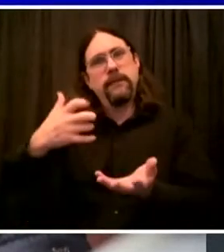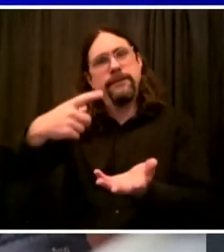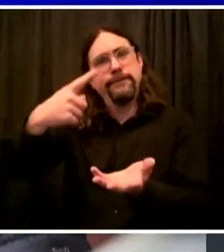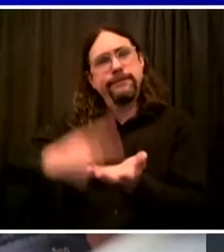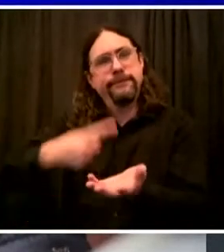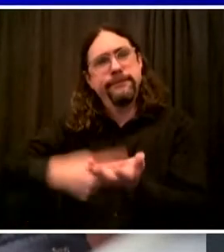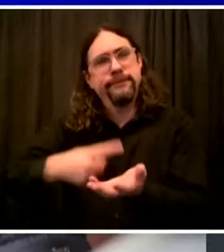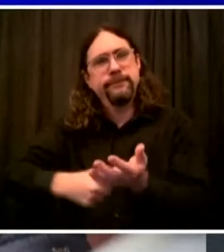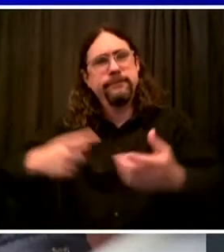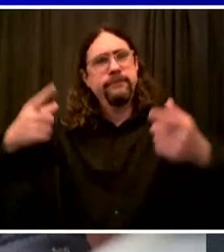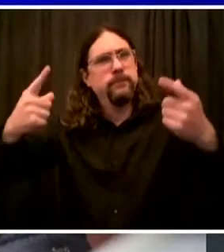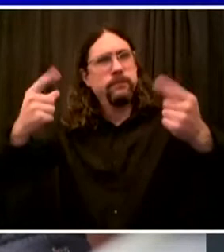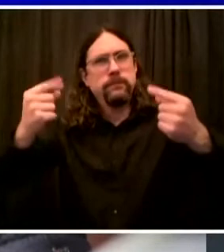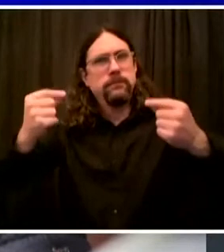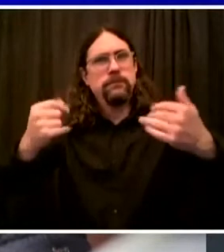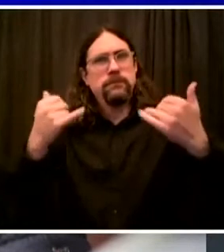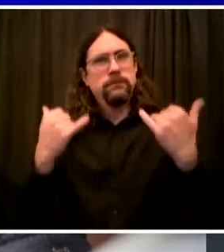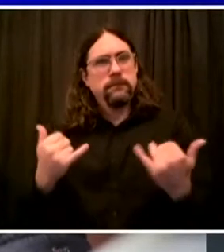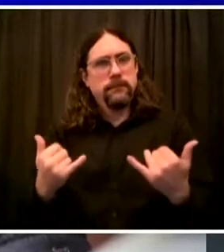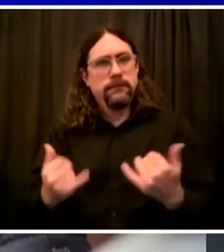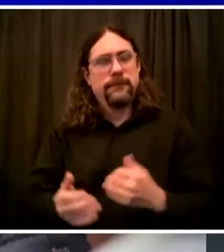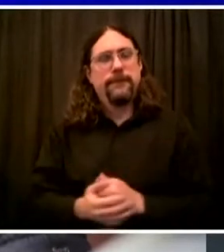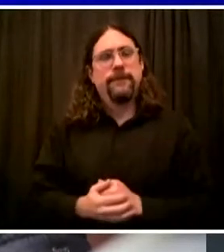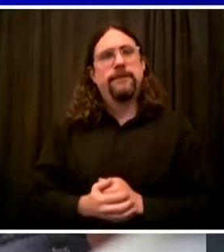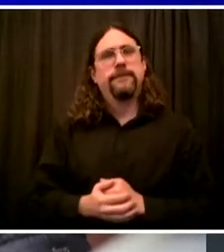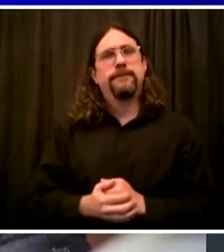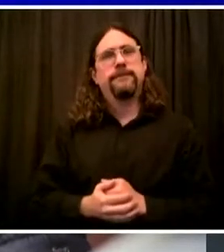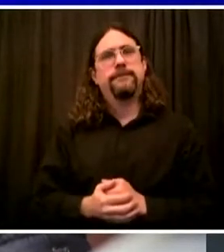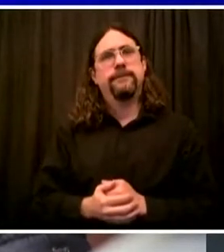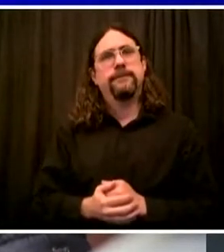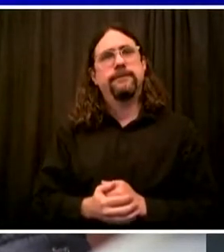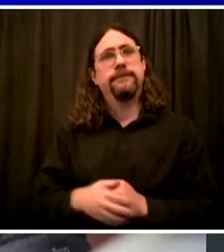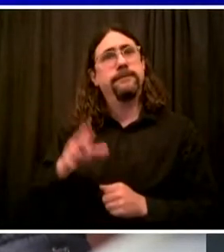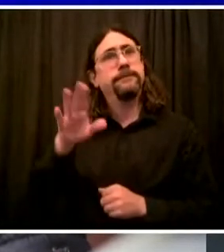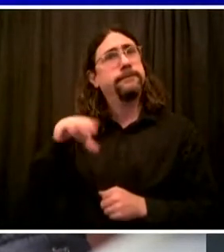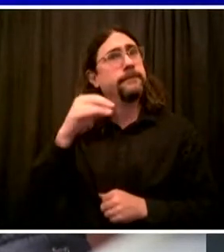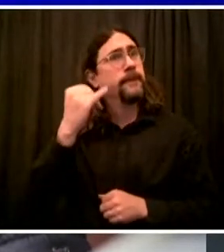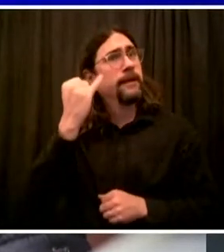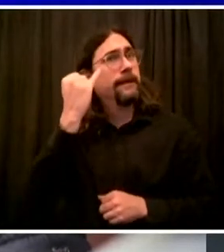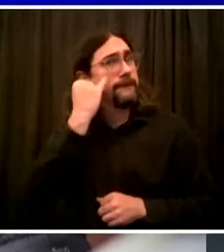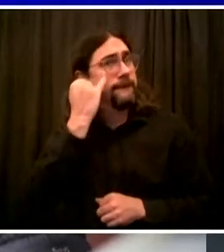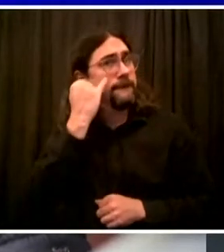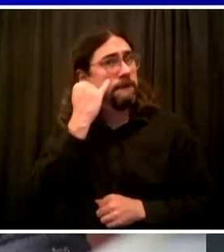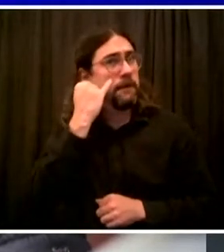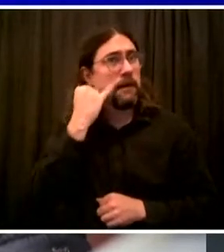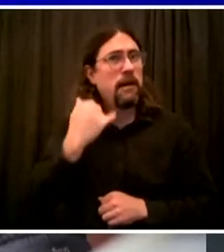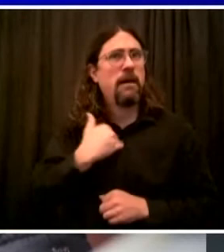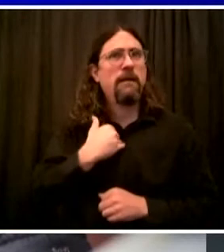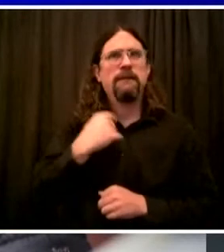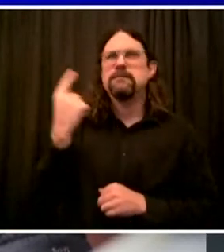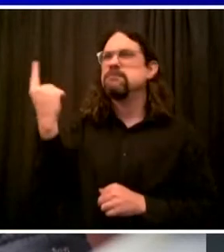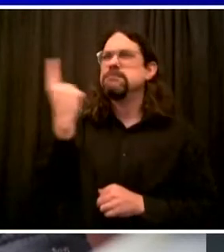there's something that from day one has been the most necessary part of the equation, the thing